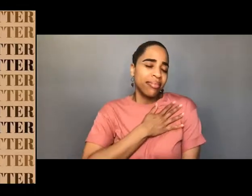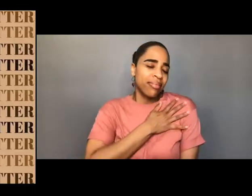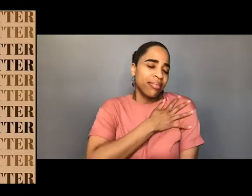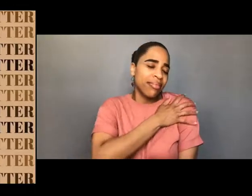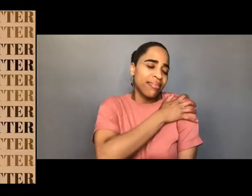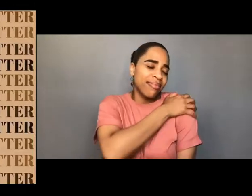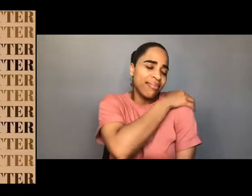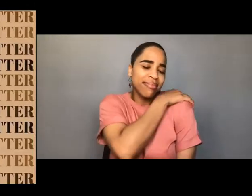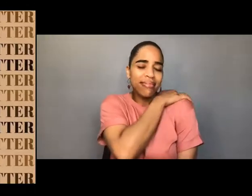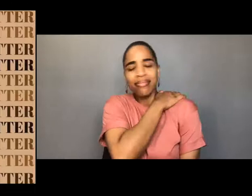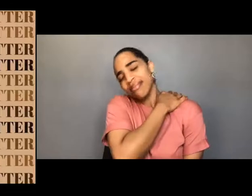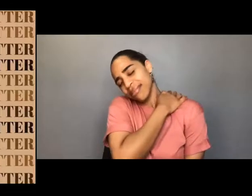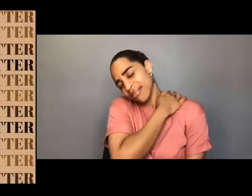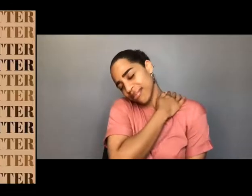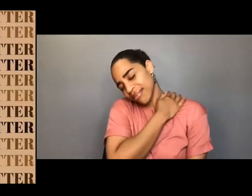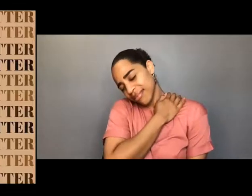Oh, no, no, no.